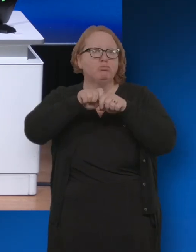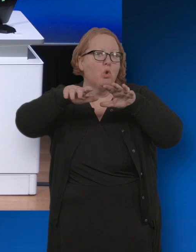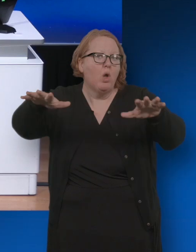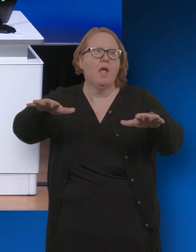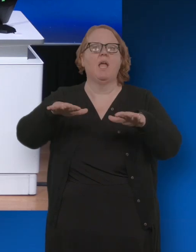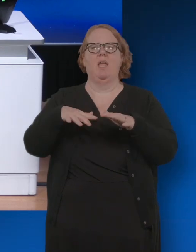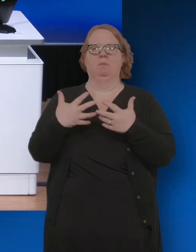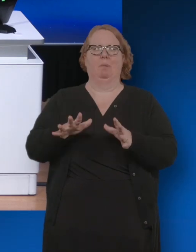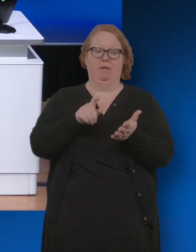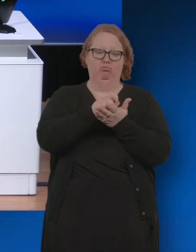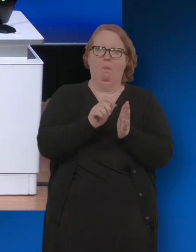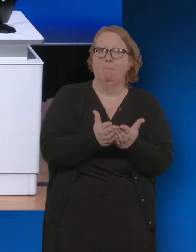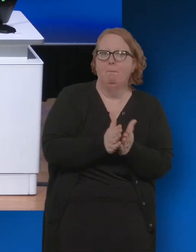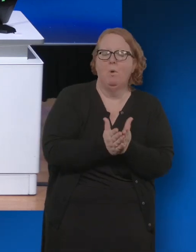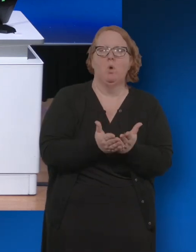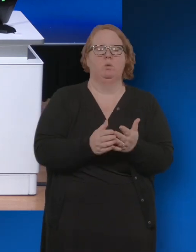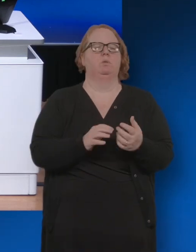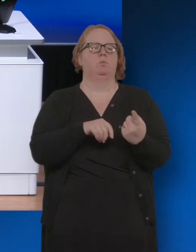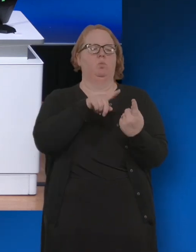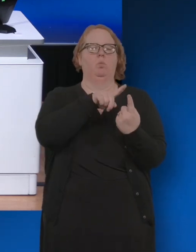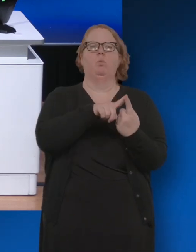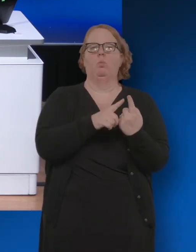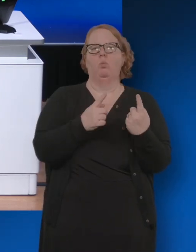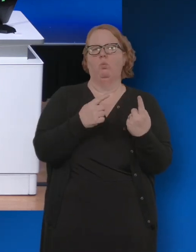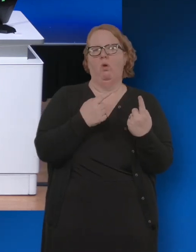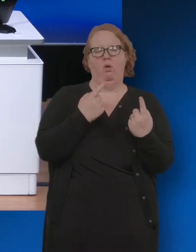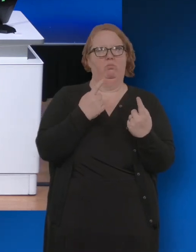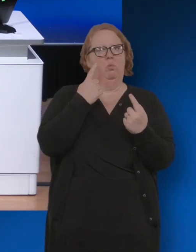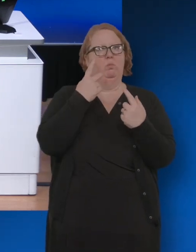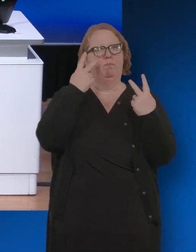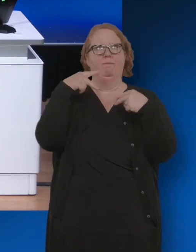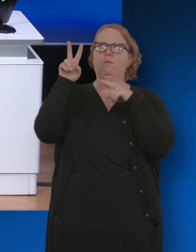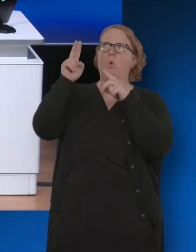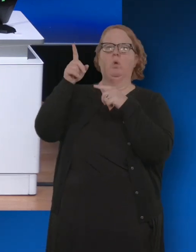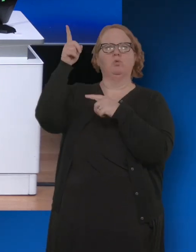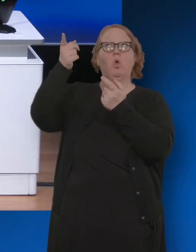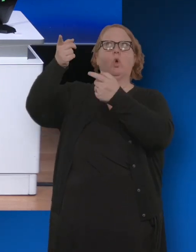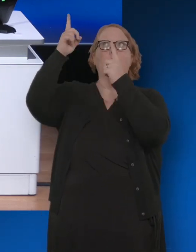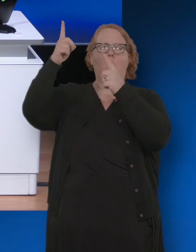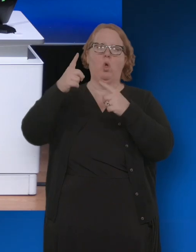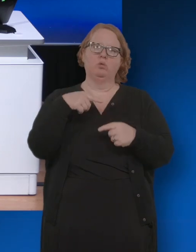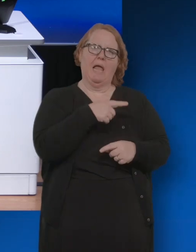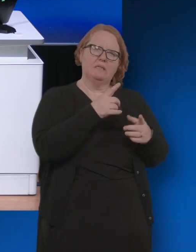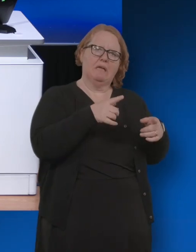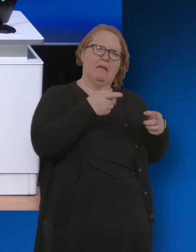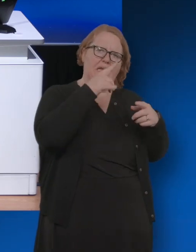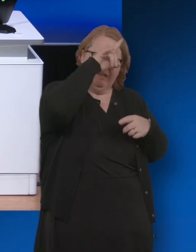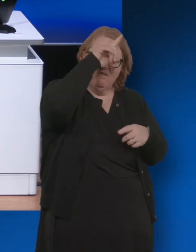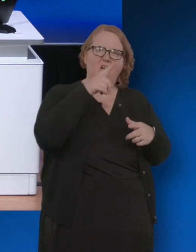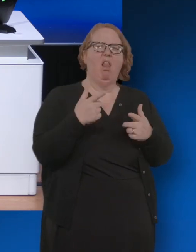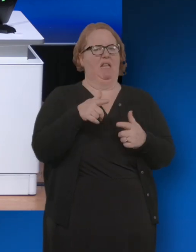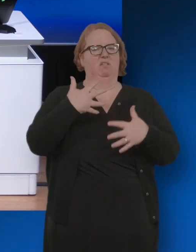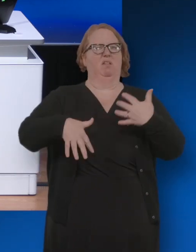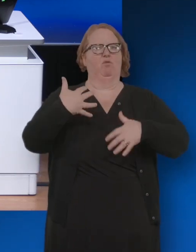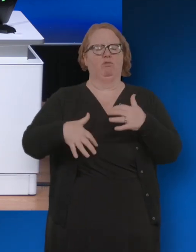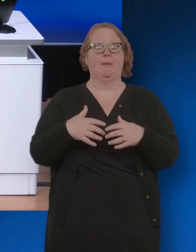3 books, one called Why, looking at God, evil, and personal suffering. The one that